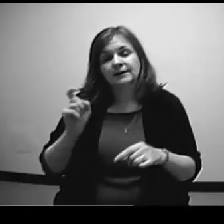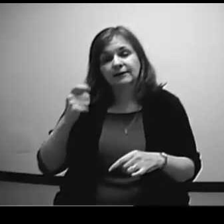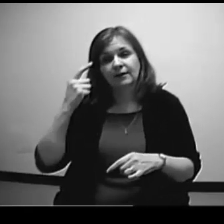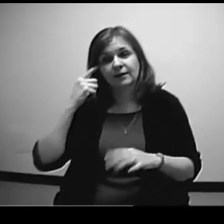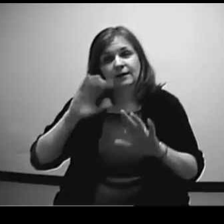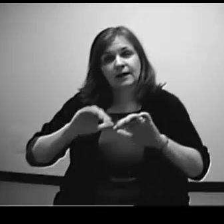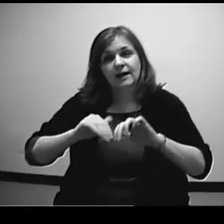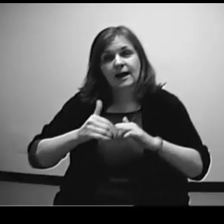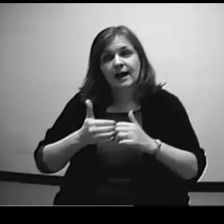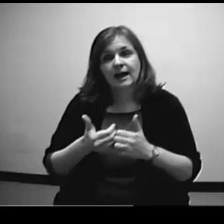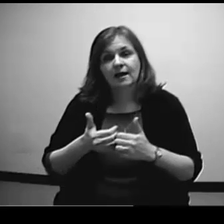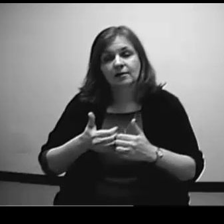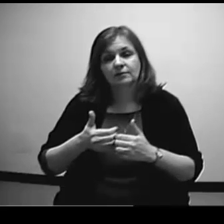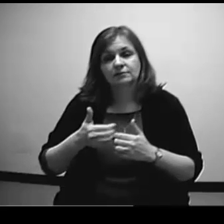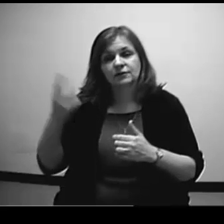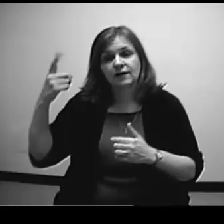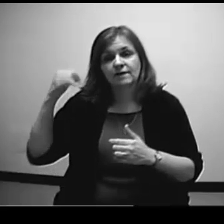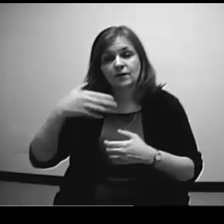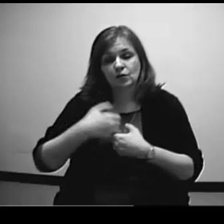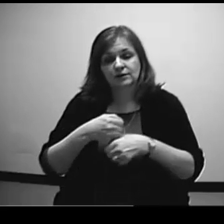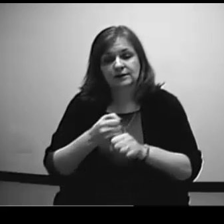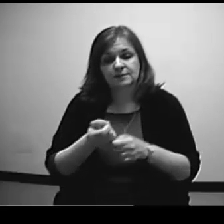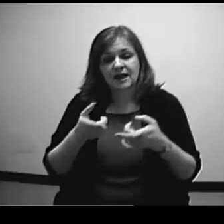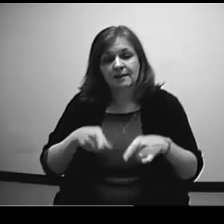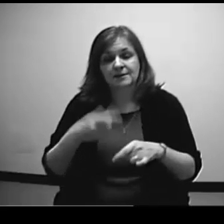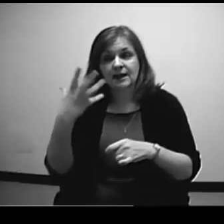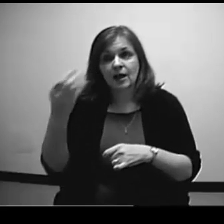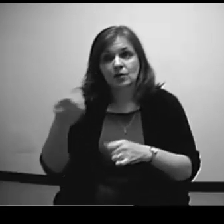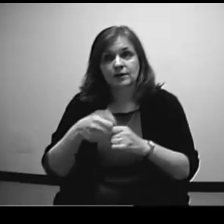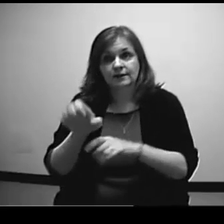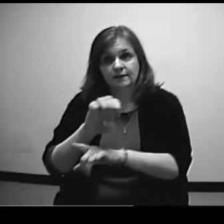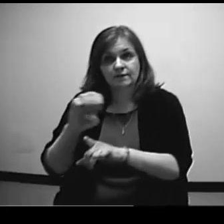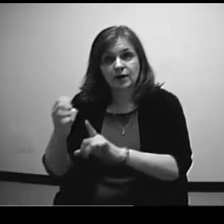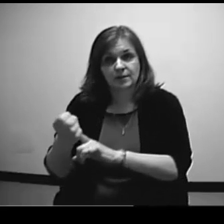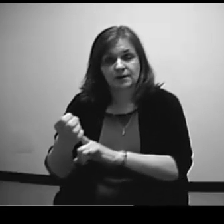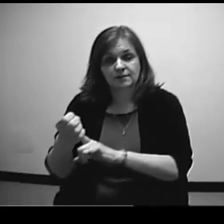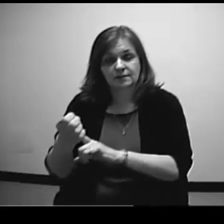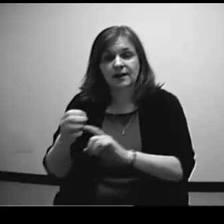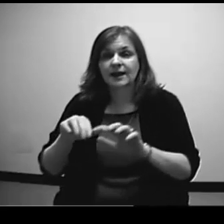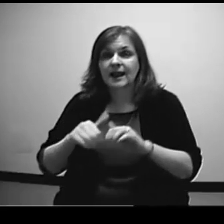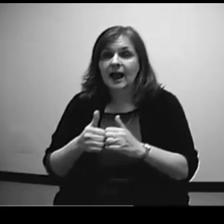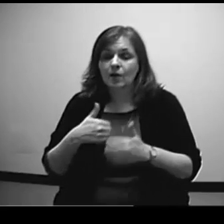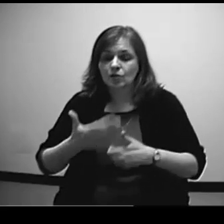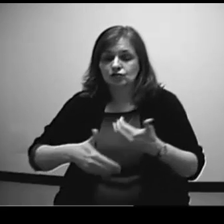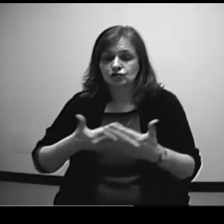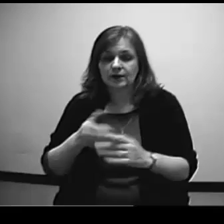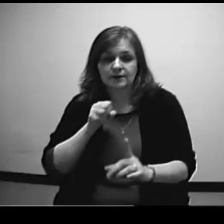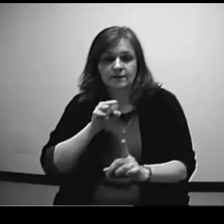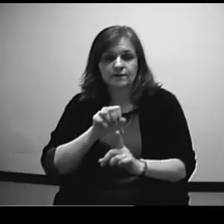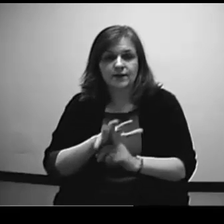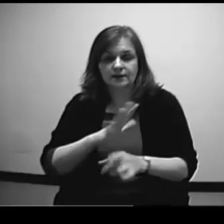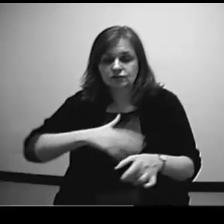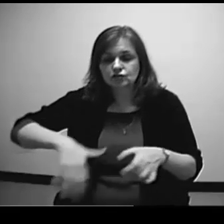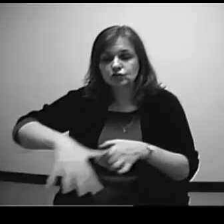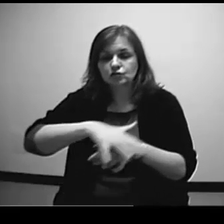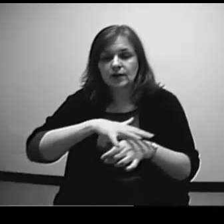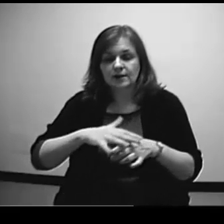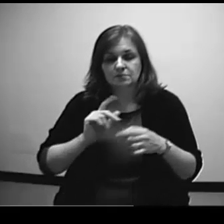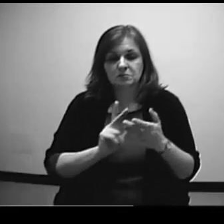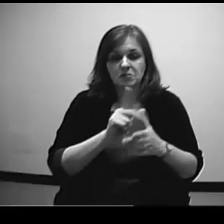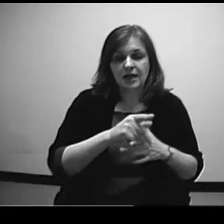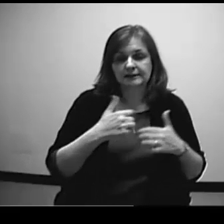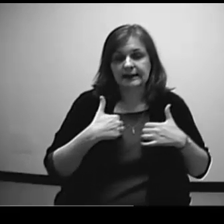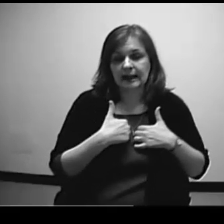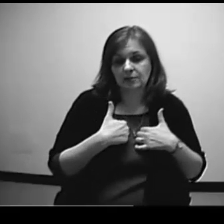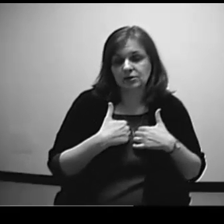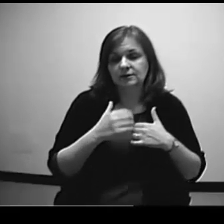we also need to think about how it actually occurs in the environment and what effect that might have on